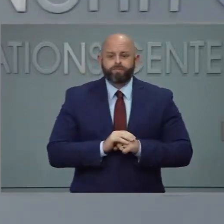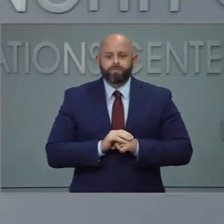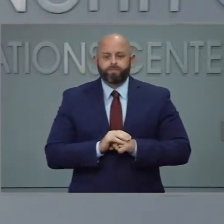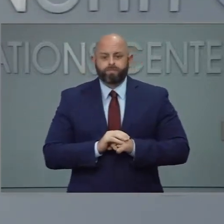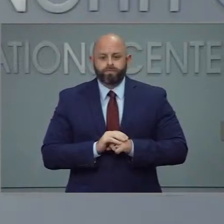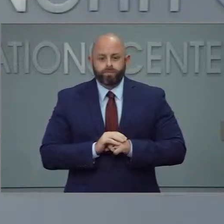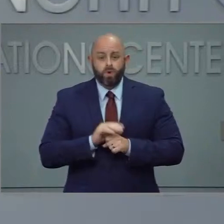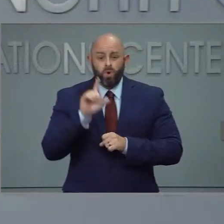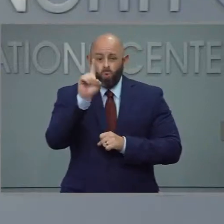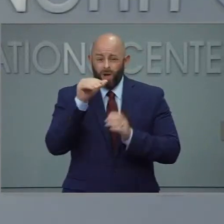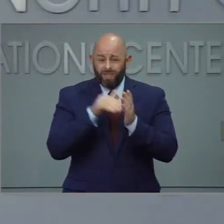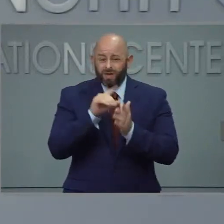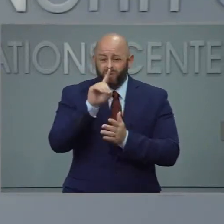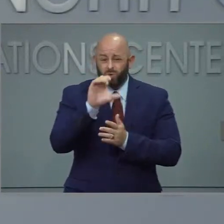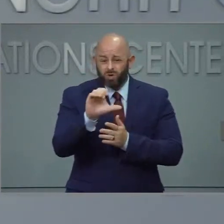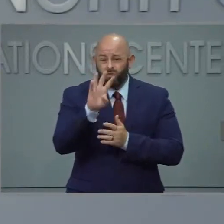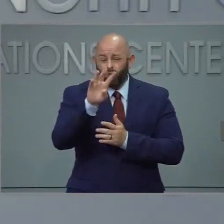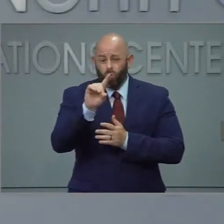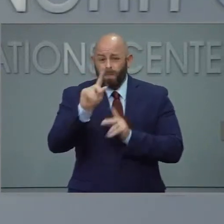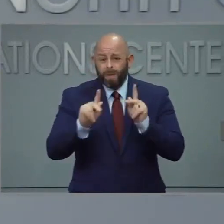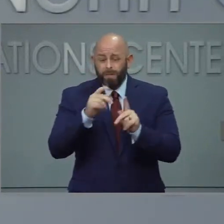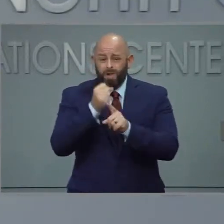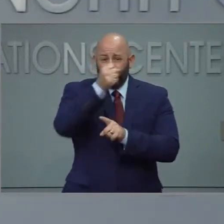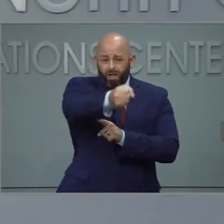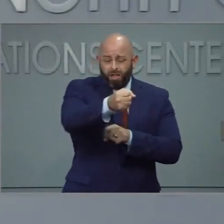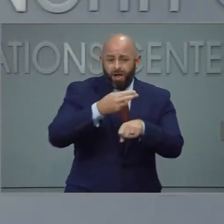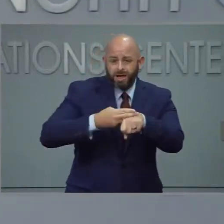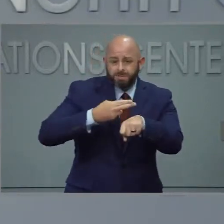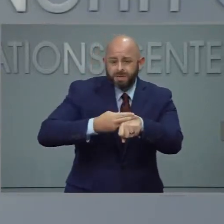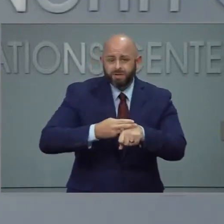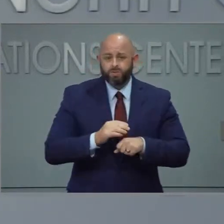1,141 people in the hospital, and sadly,